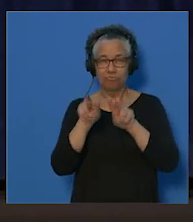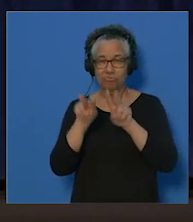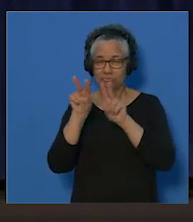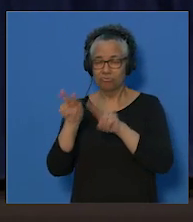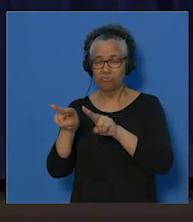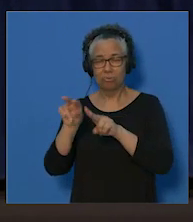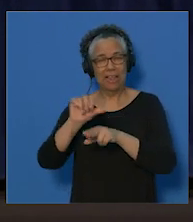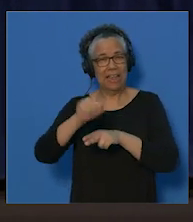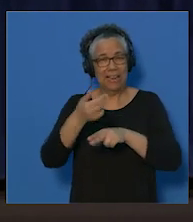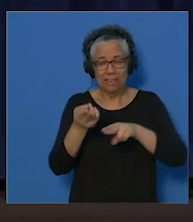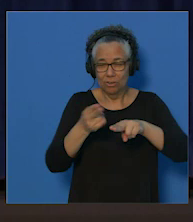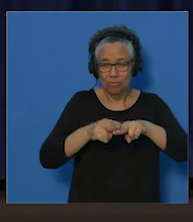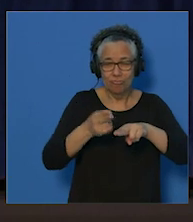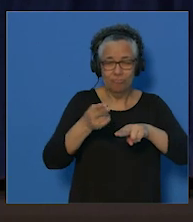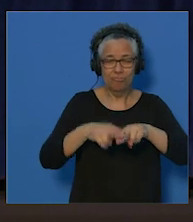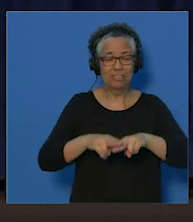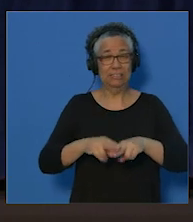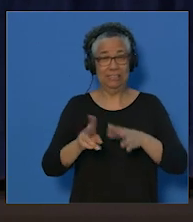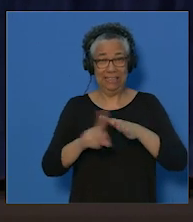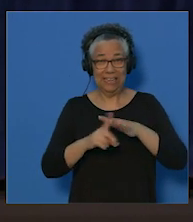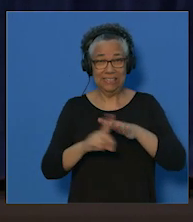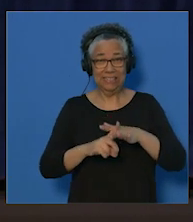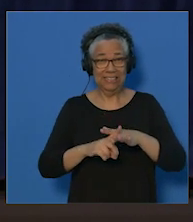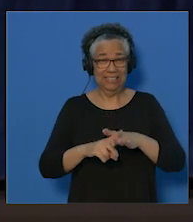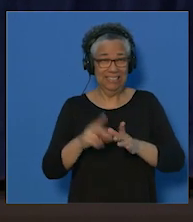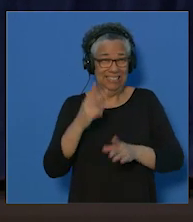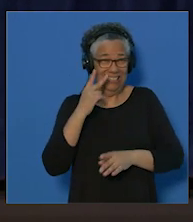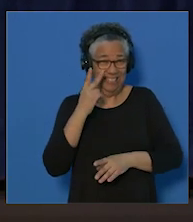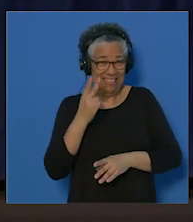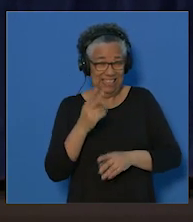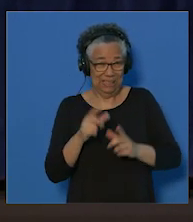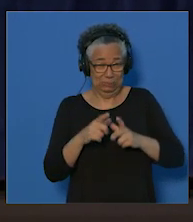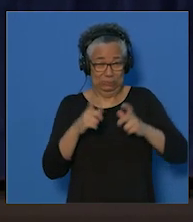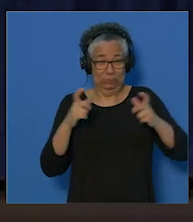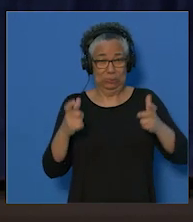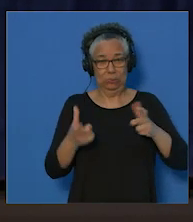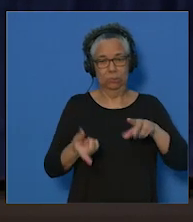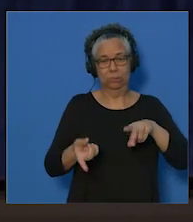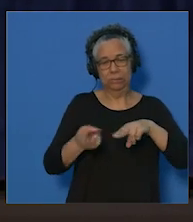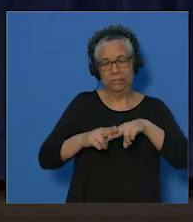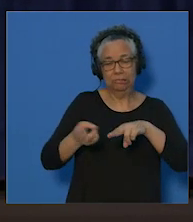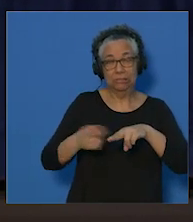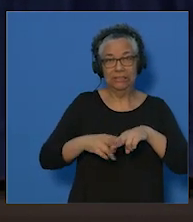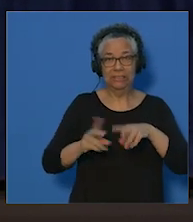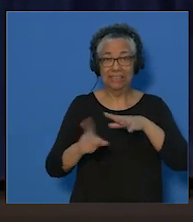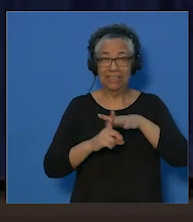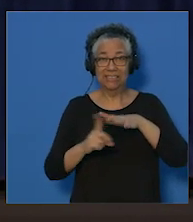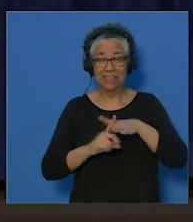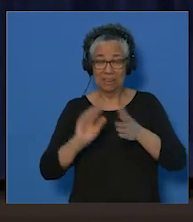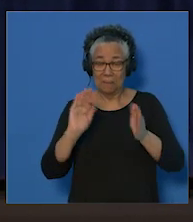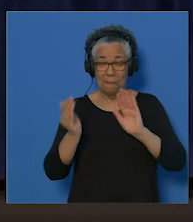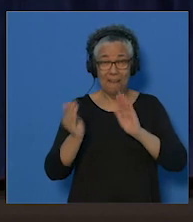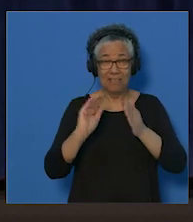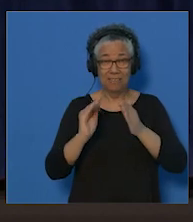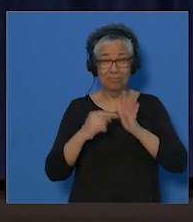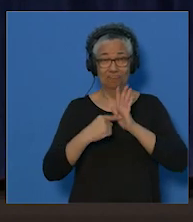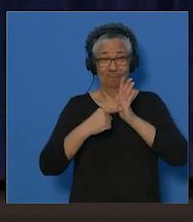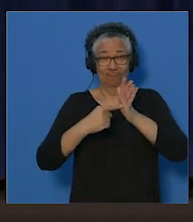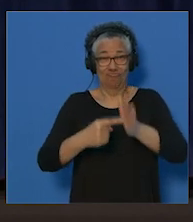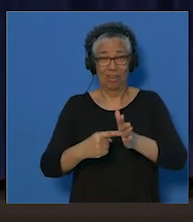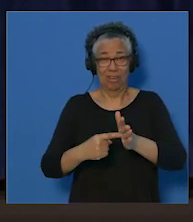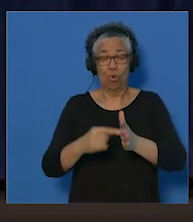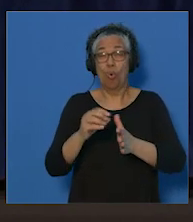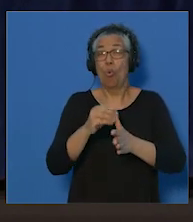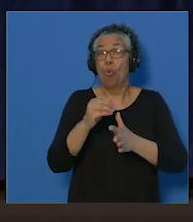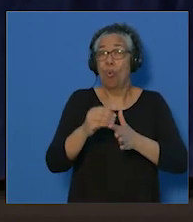particular increase in cases. If we see a significant increase in cases based on comparison with our modeling, and if